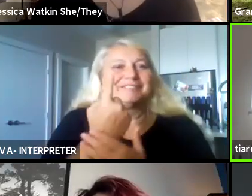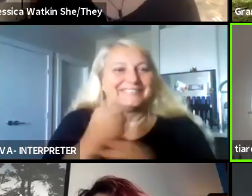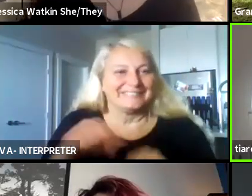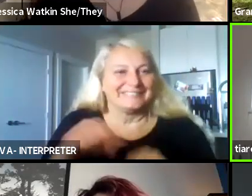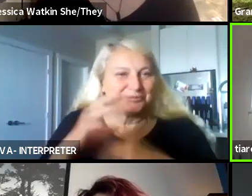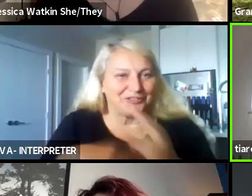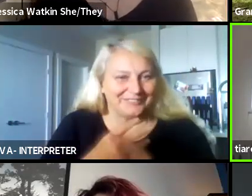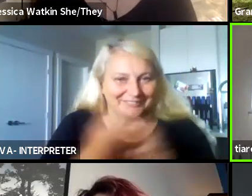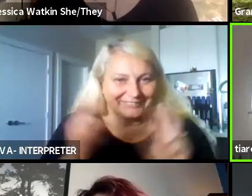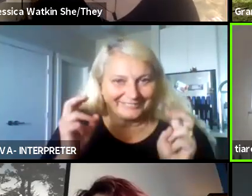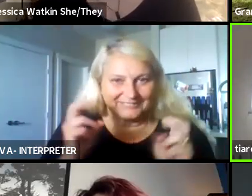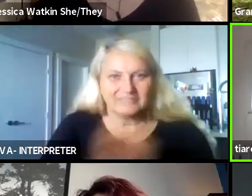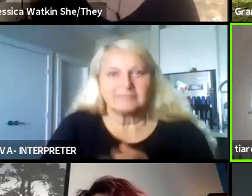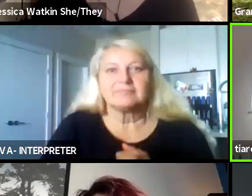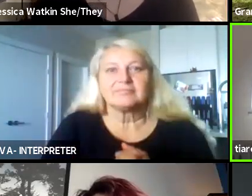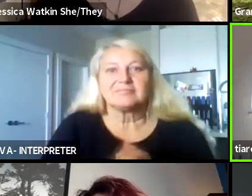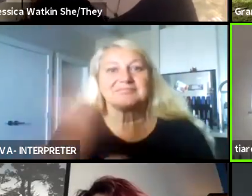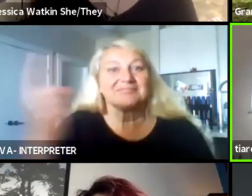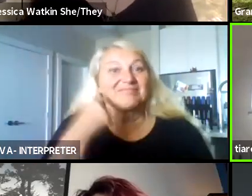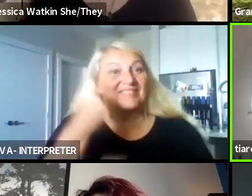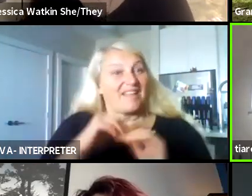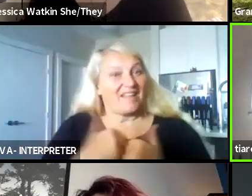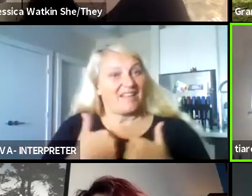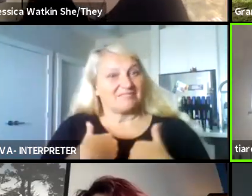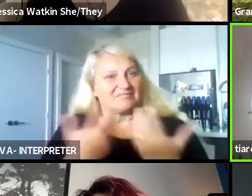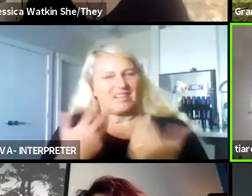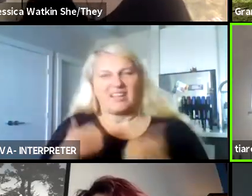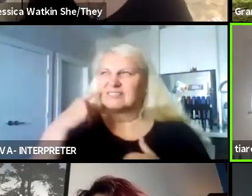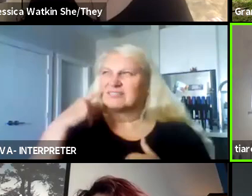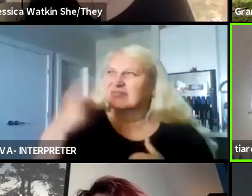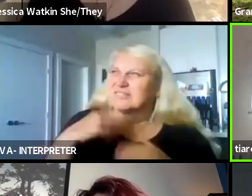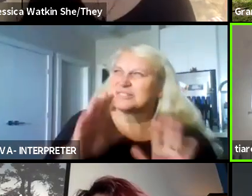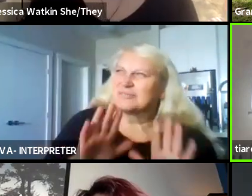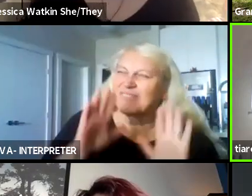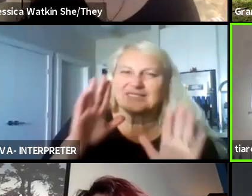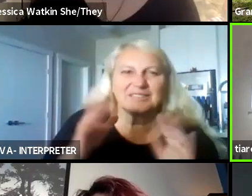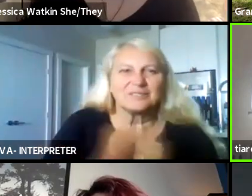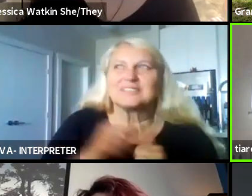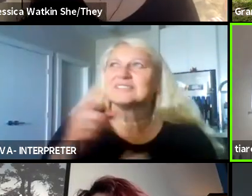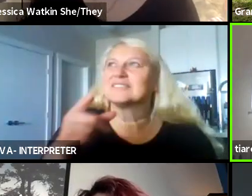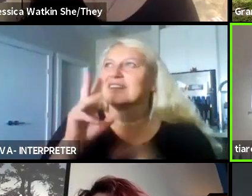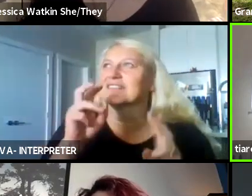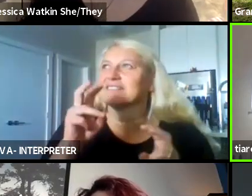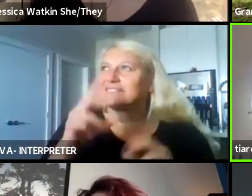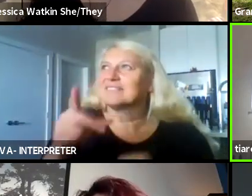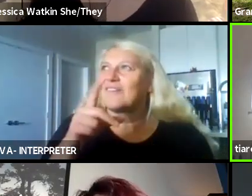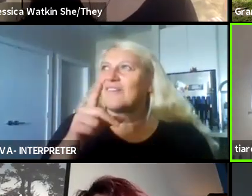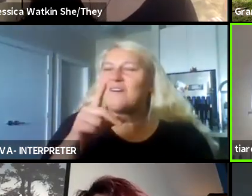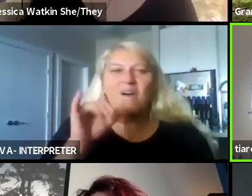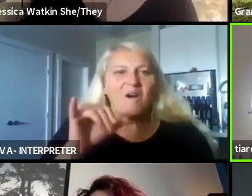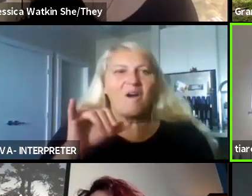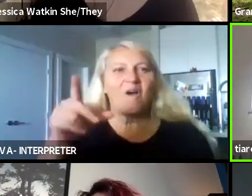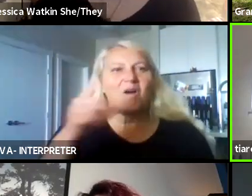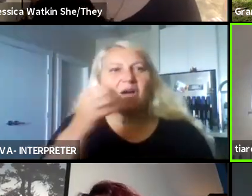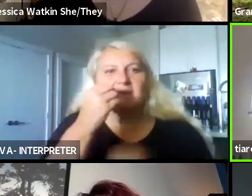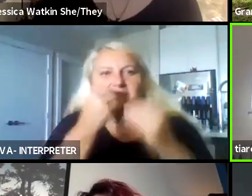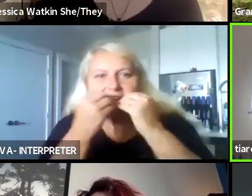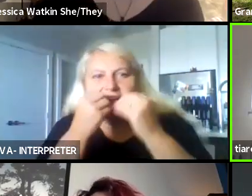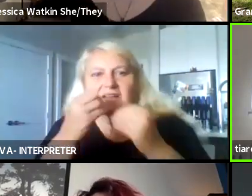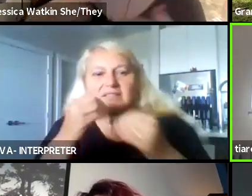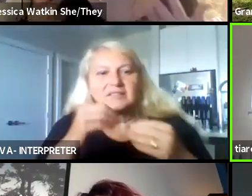I? I'm really grateful for the bio break. Sometimes when I'm graphic recording in live meetings, they like go over and I'm